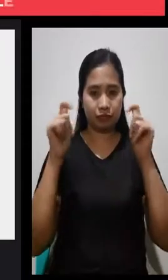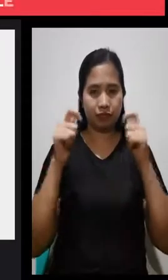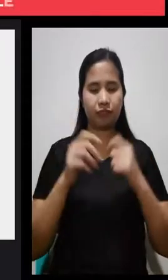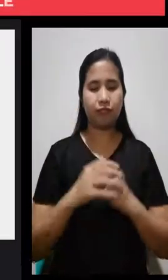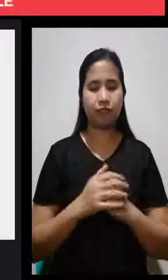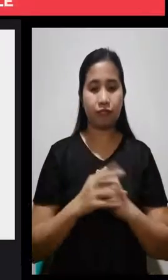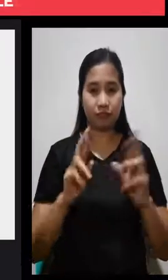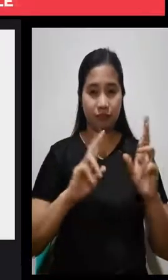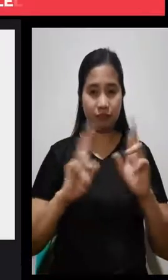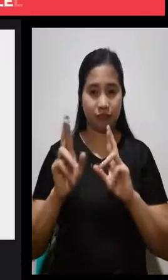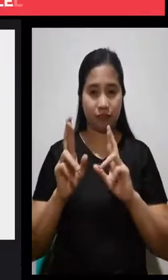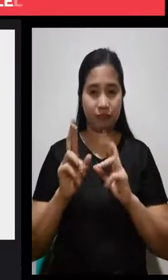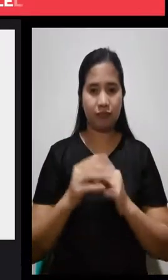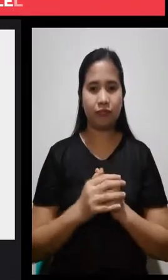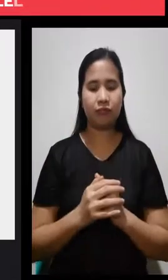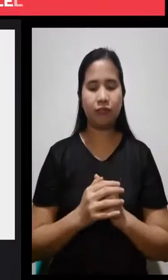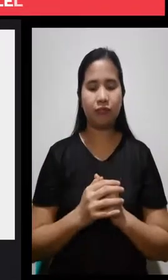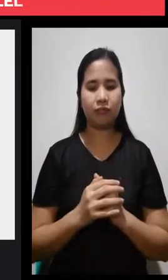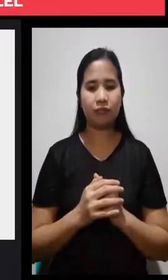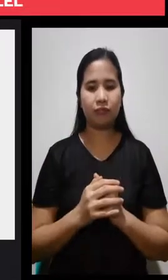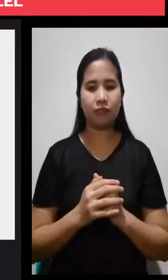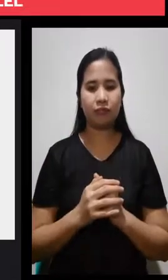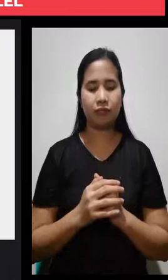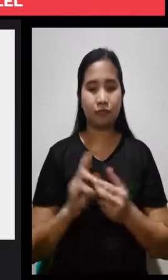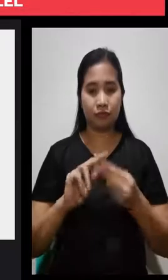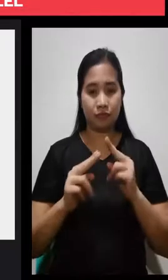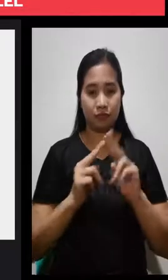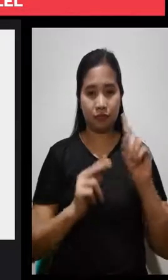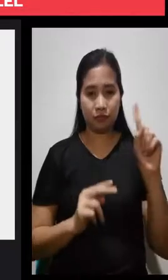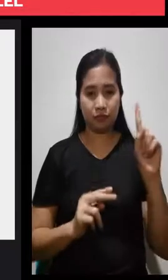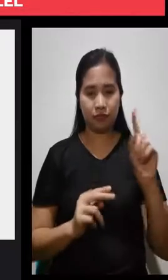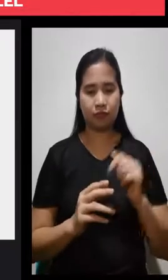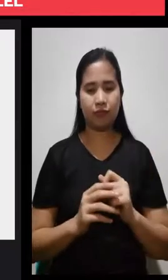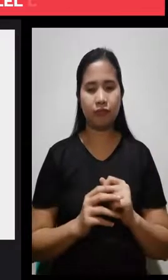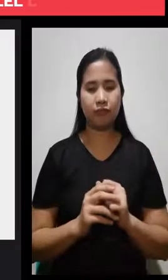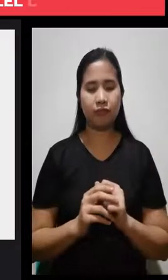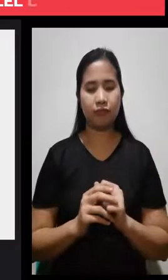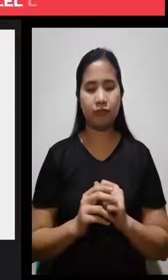Number 1. The source of electric circuit is called